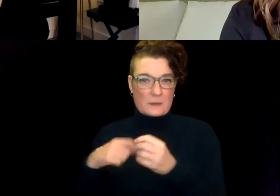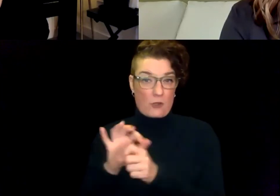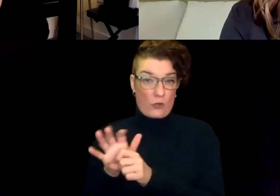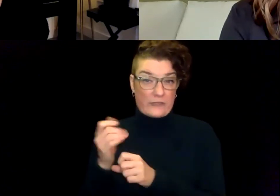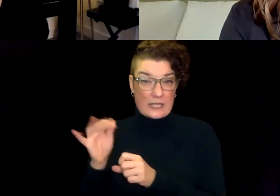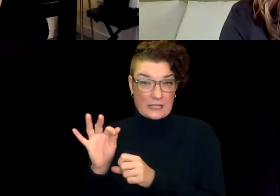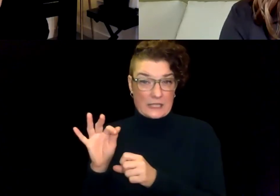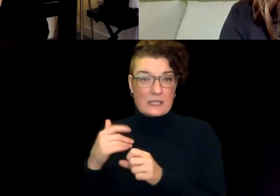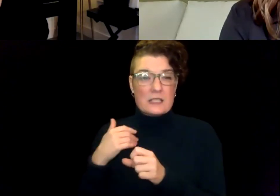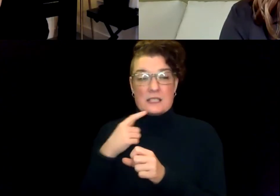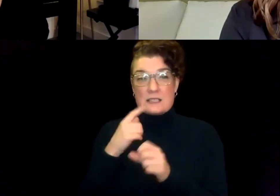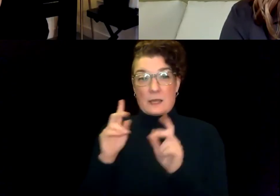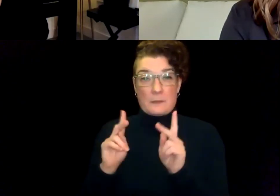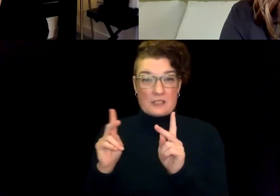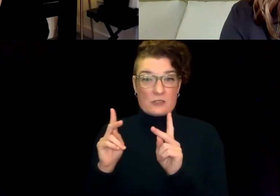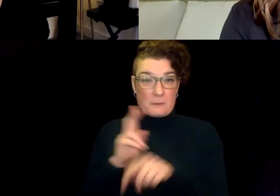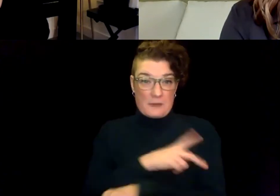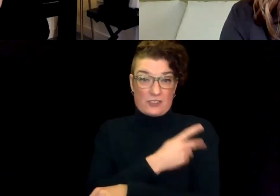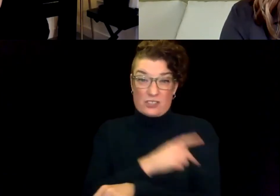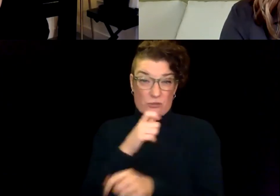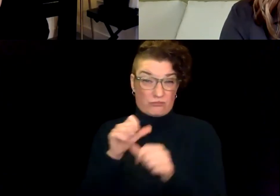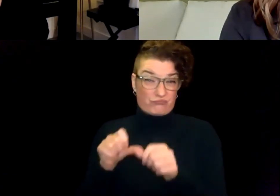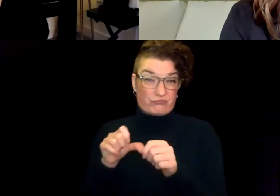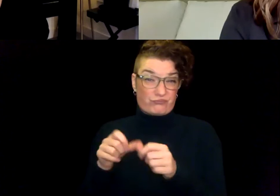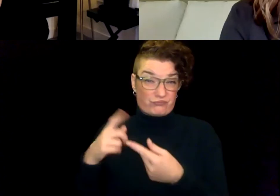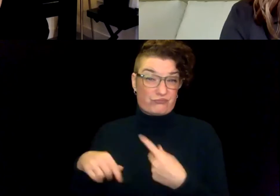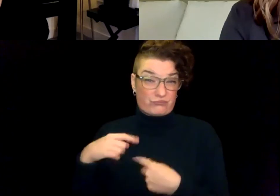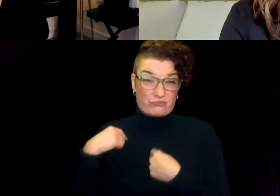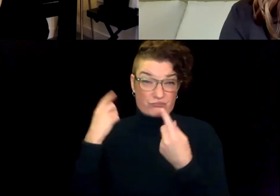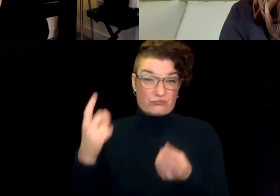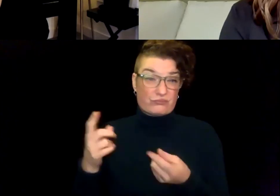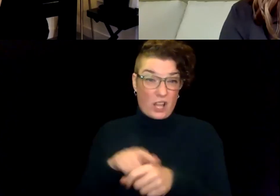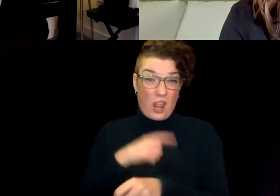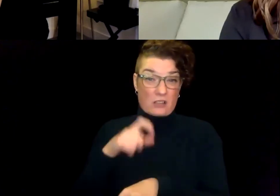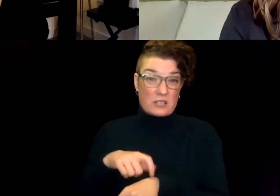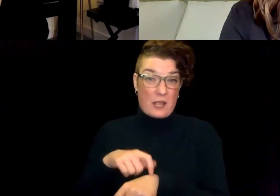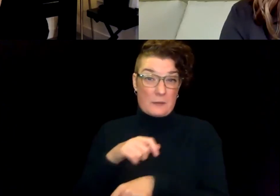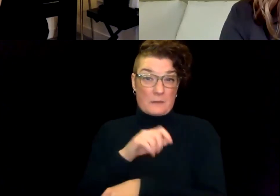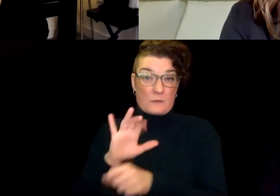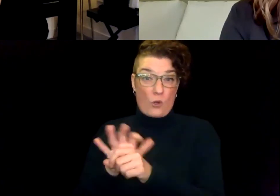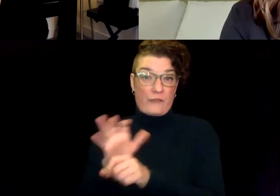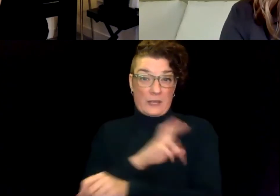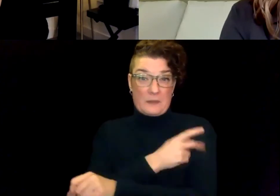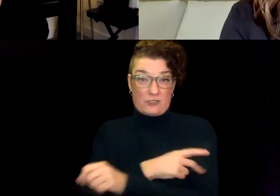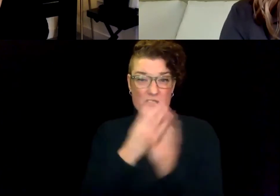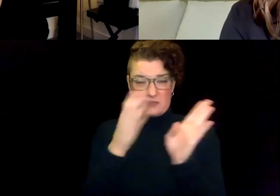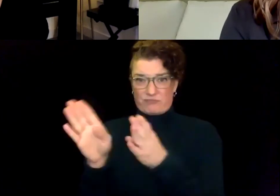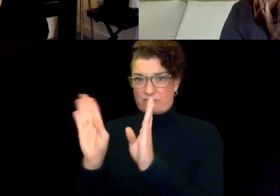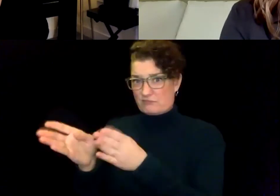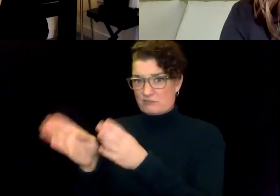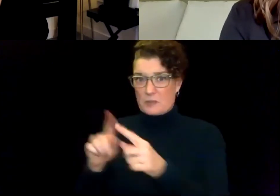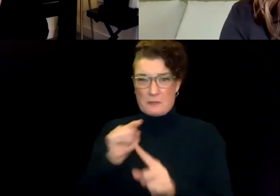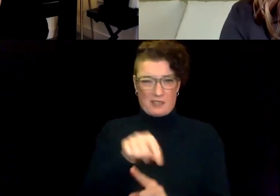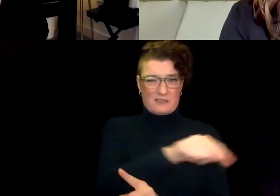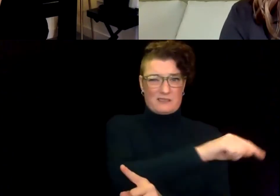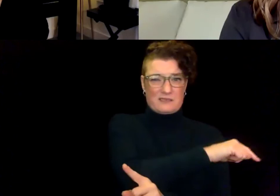around for a long time who feel hurt and bitter that long COVID patients are receiving media attention and research when their communities have been ignored for